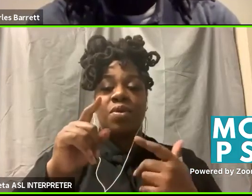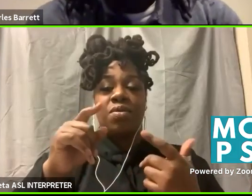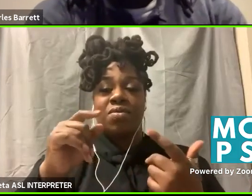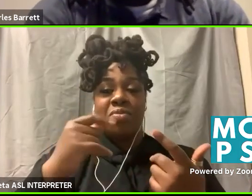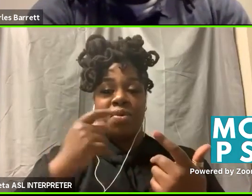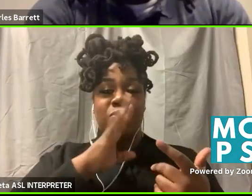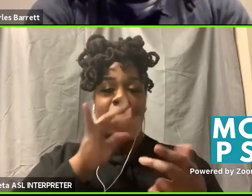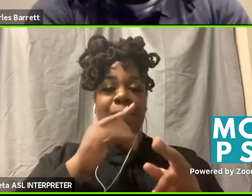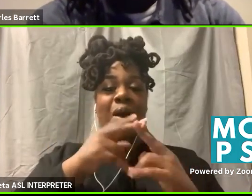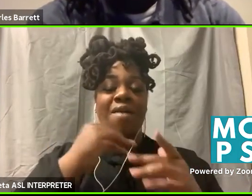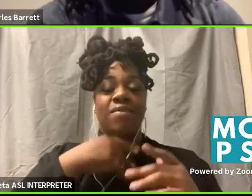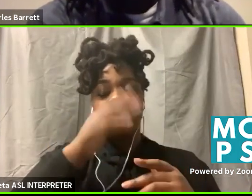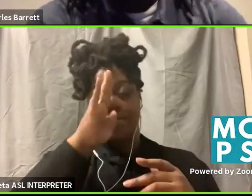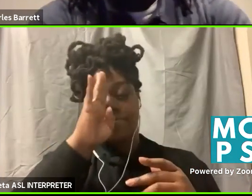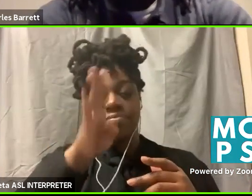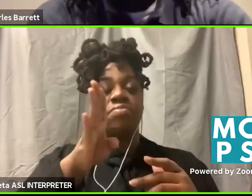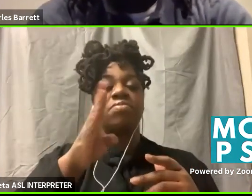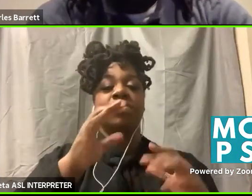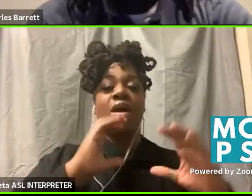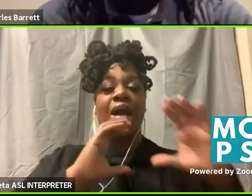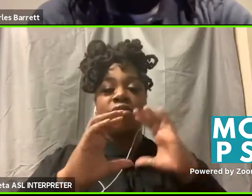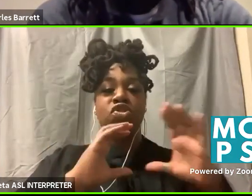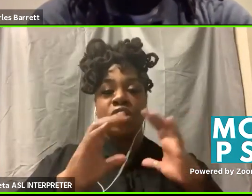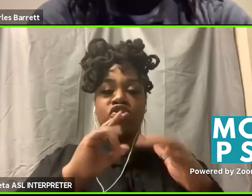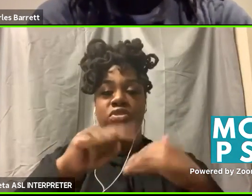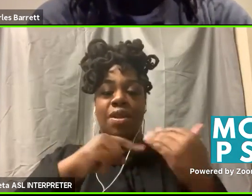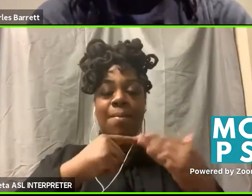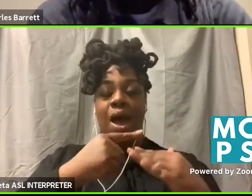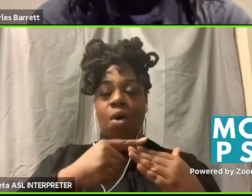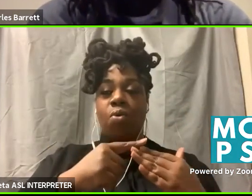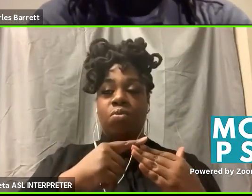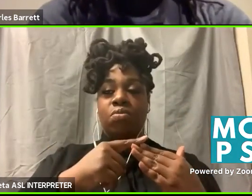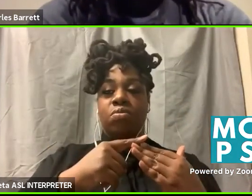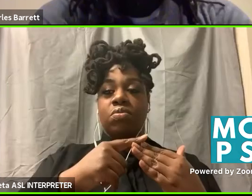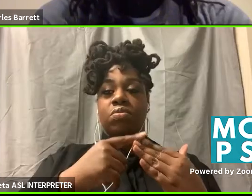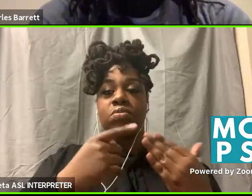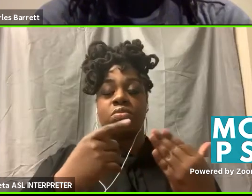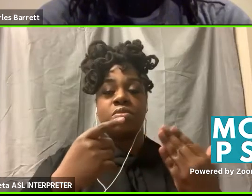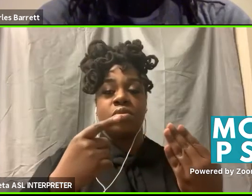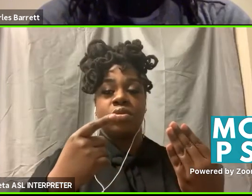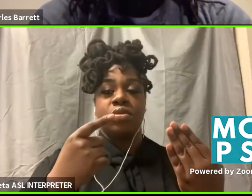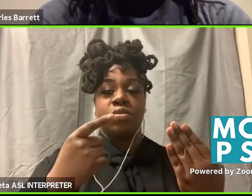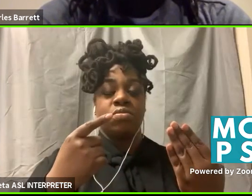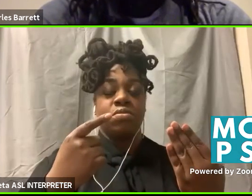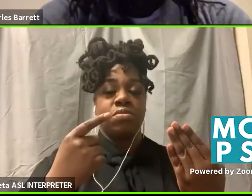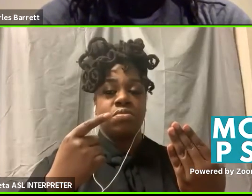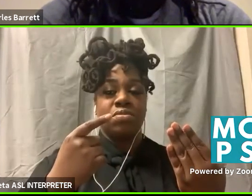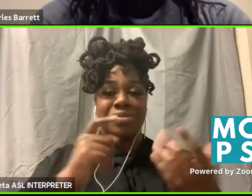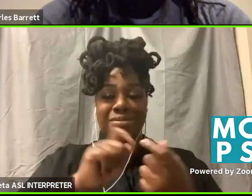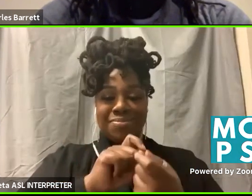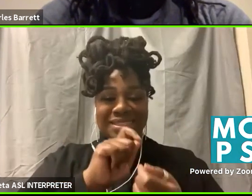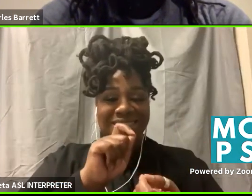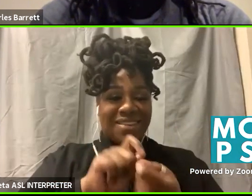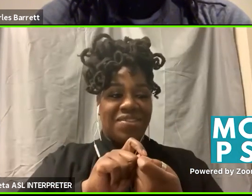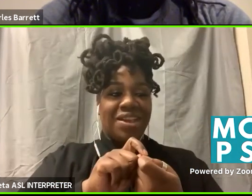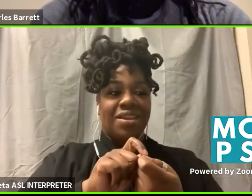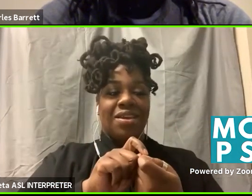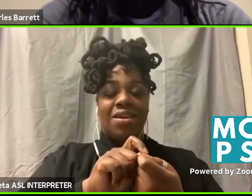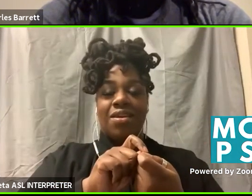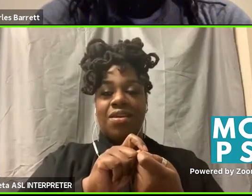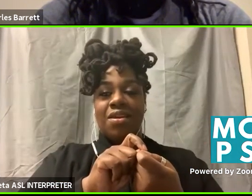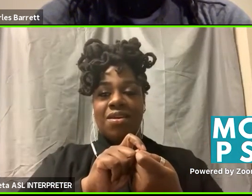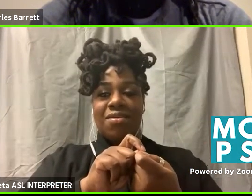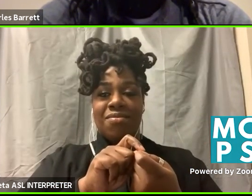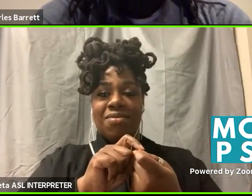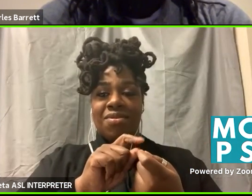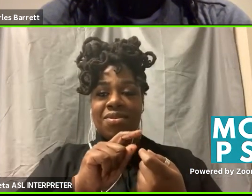really direct, uncomfortable conversation as we are here today about what we're specifically talking about here are the disparities